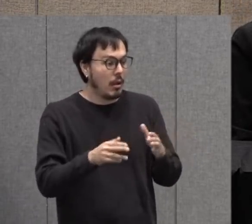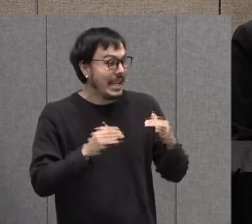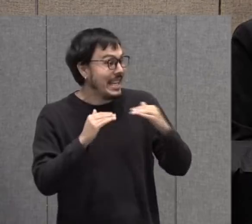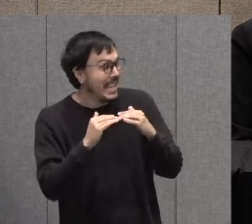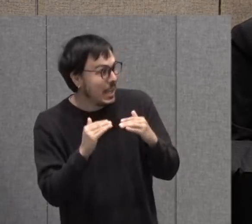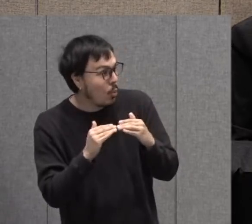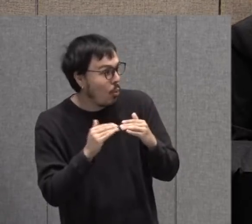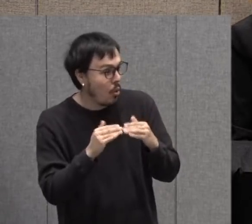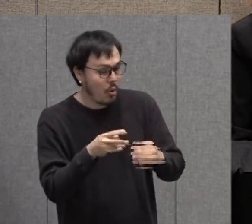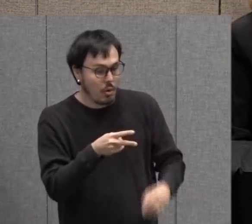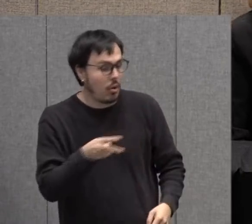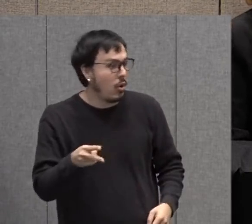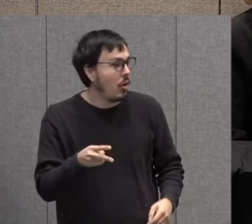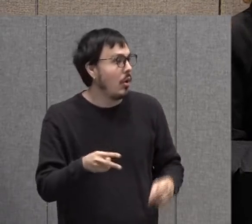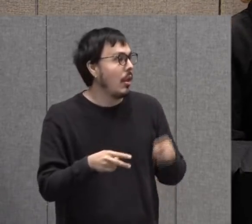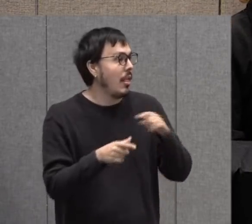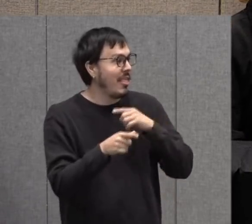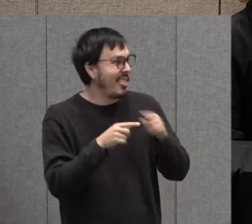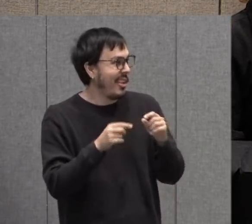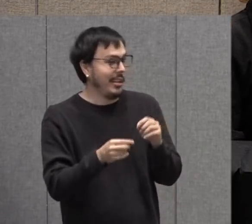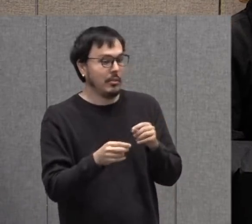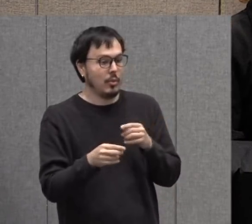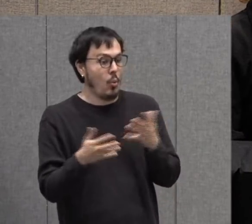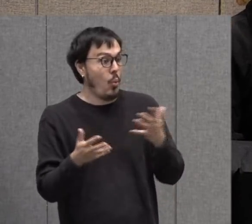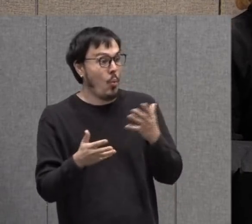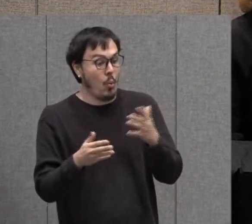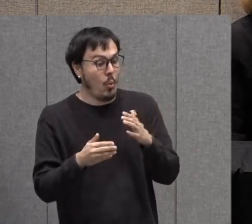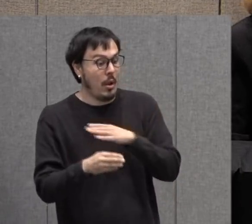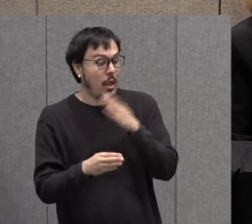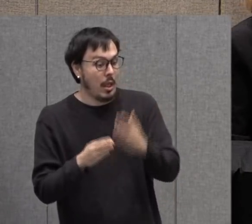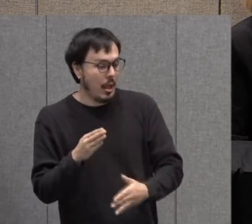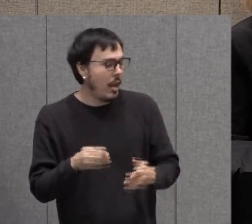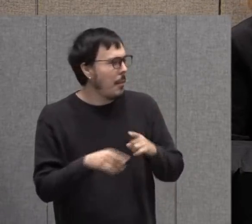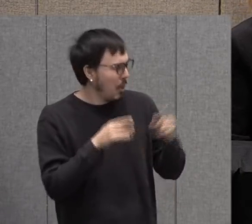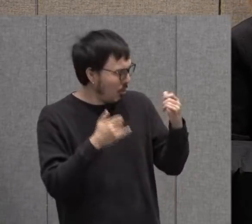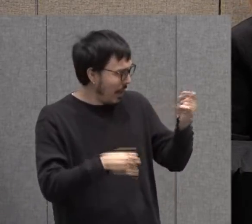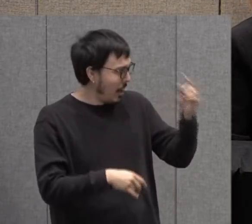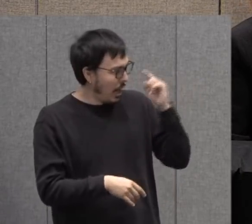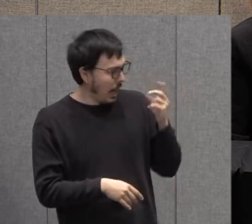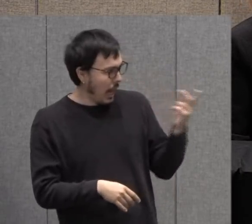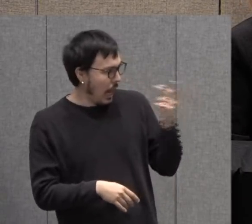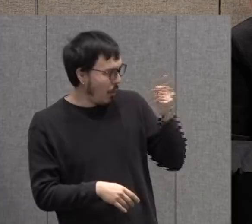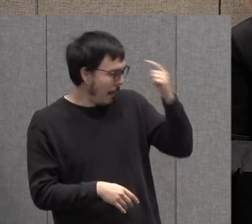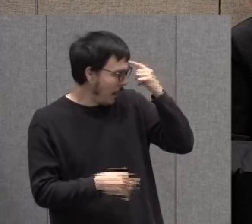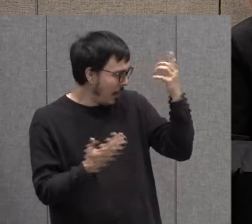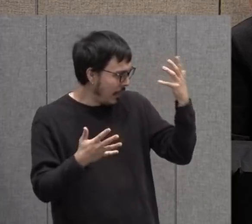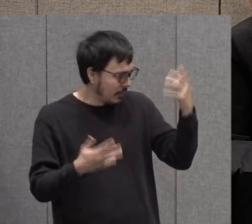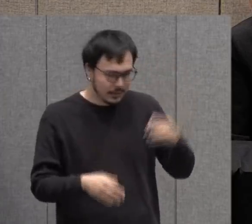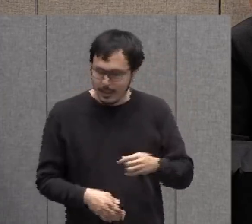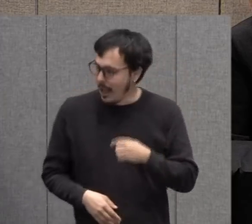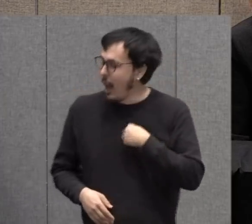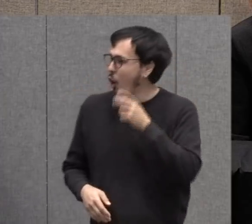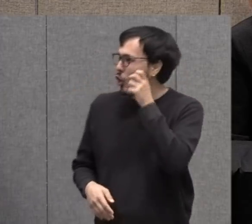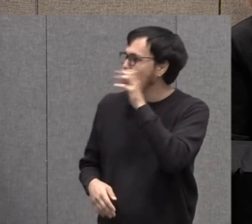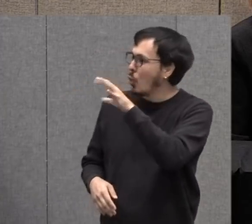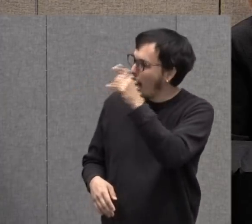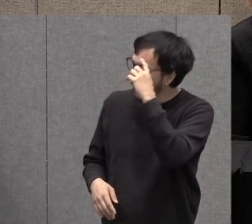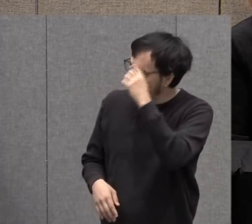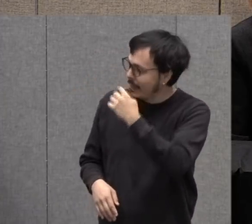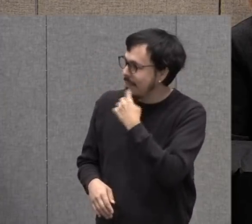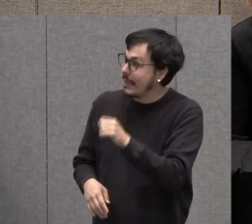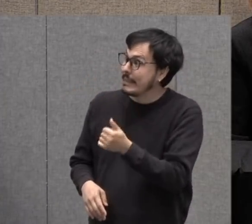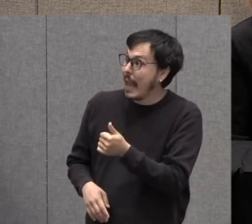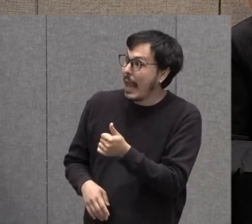altogether, right? But right now, we're just doing it in our brains. And I heard your brain say 10, take